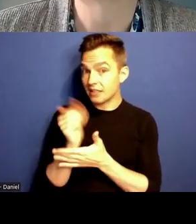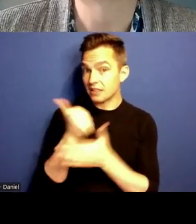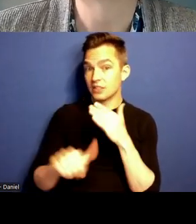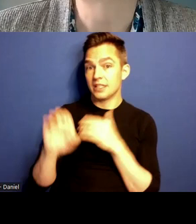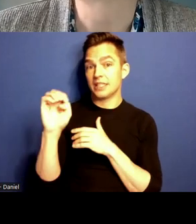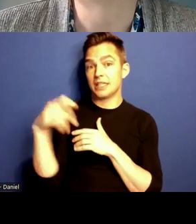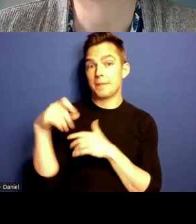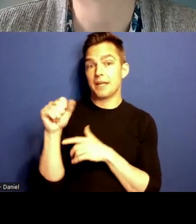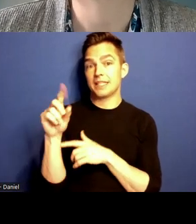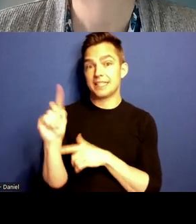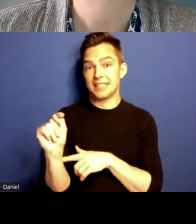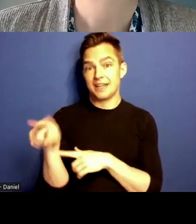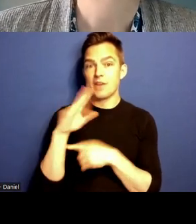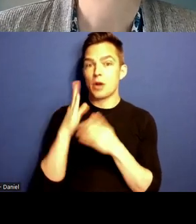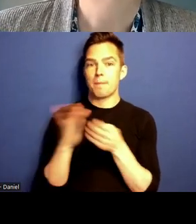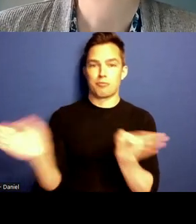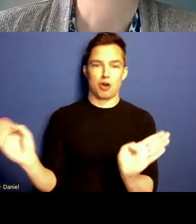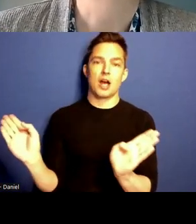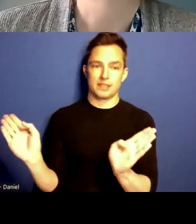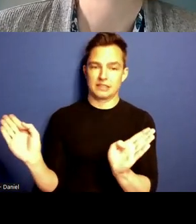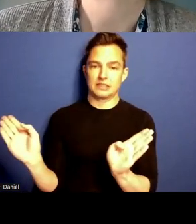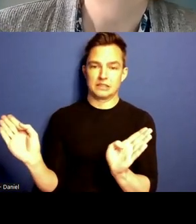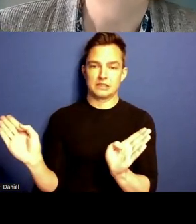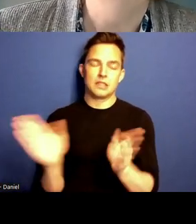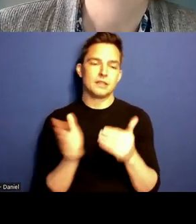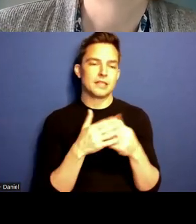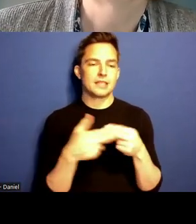EPSDT are very broad. Next slide.